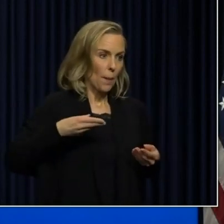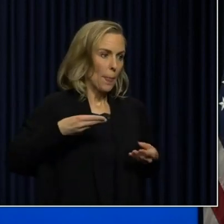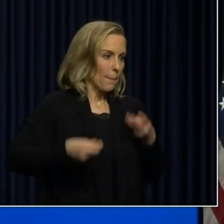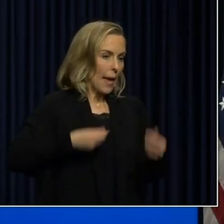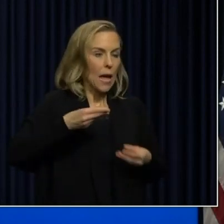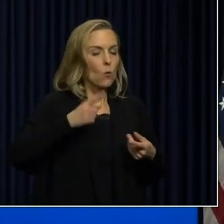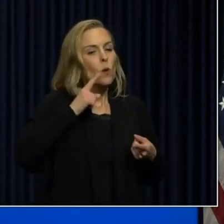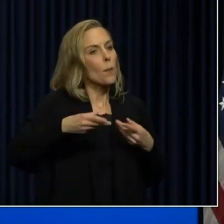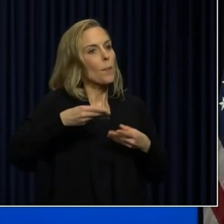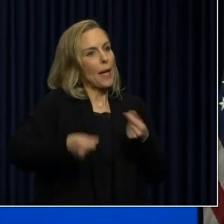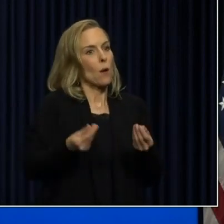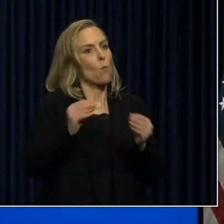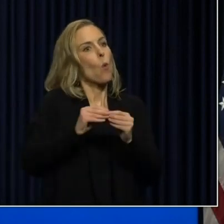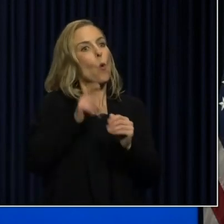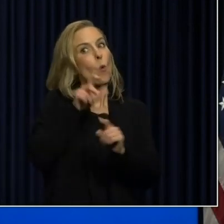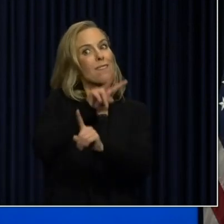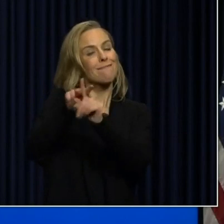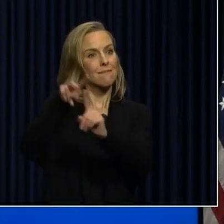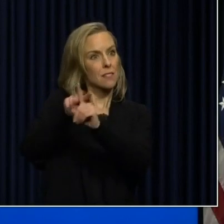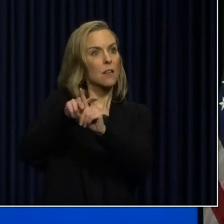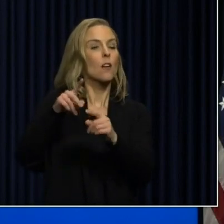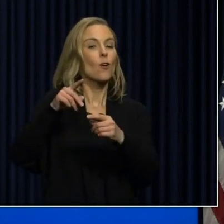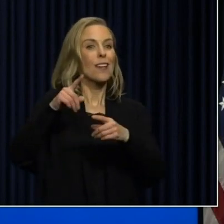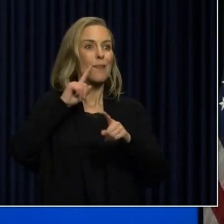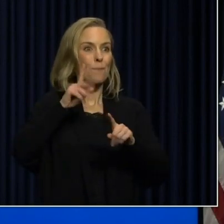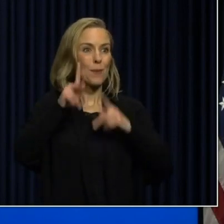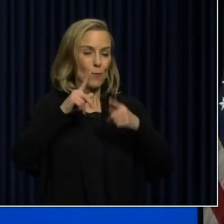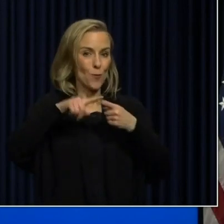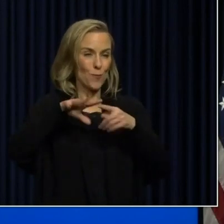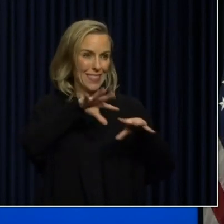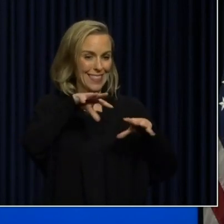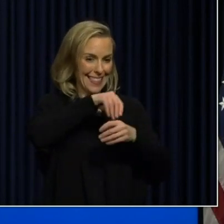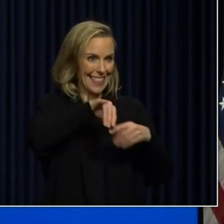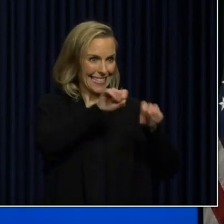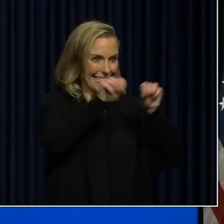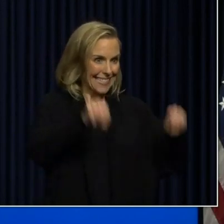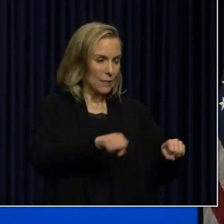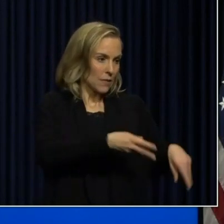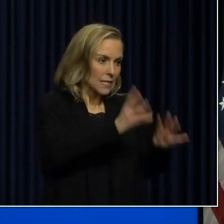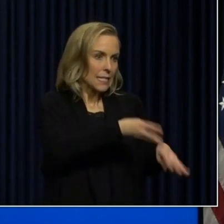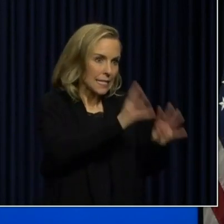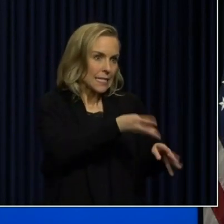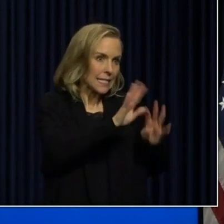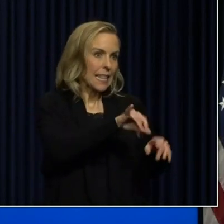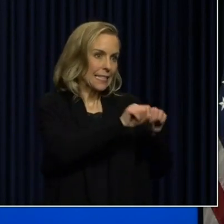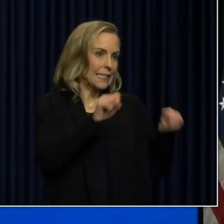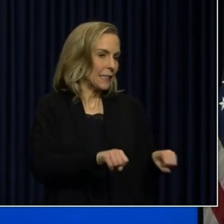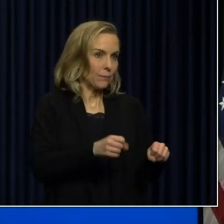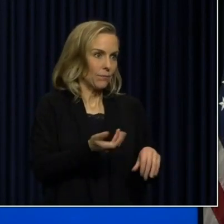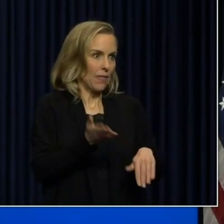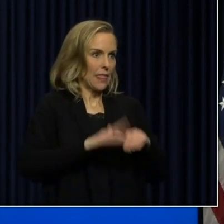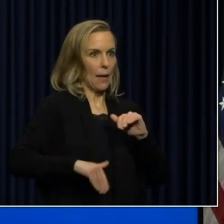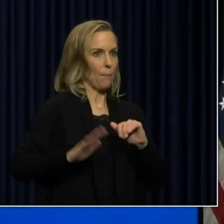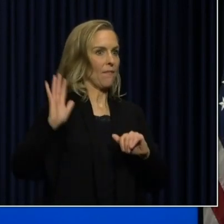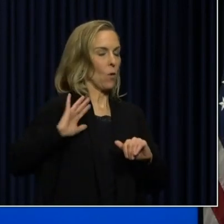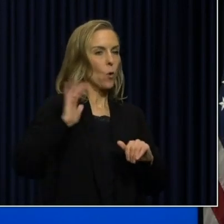claims and getting more people into the system on any given day than ever before. So we're